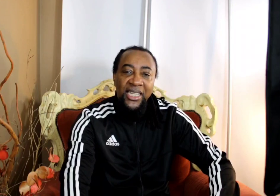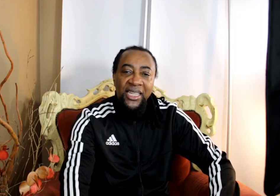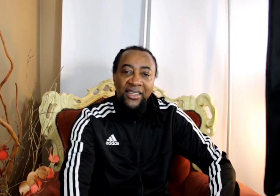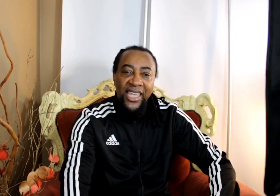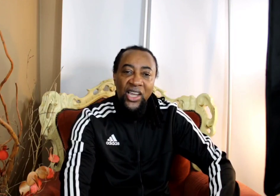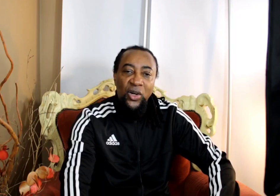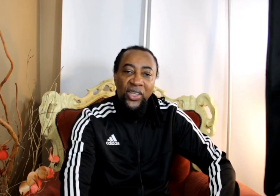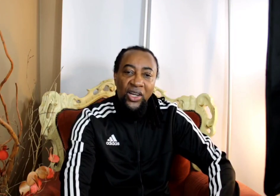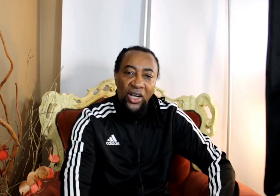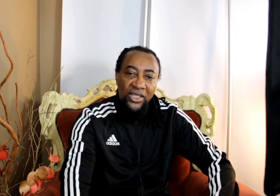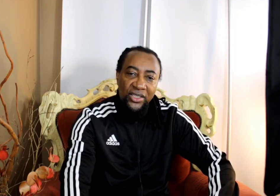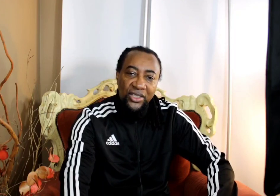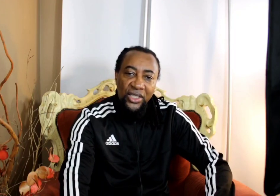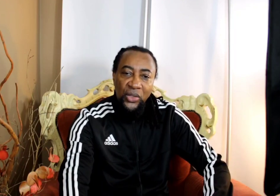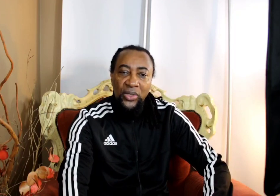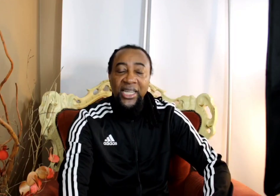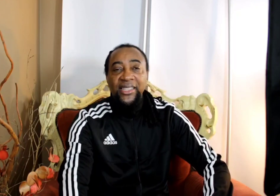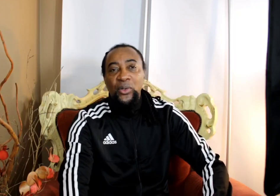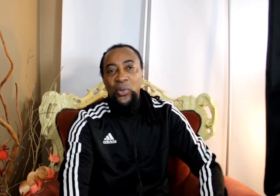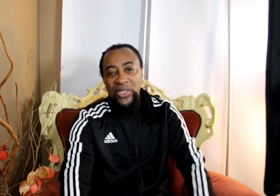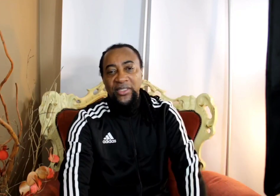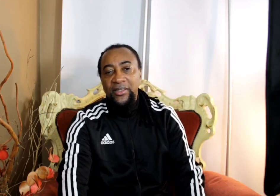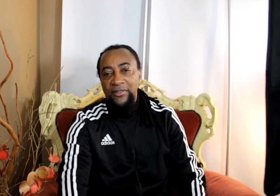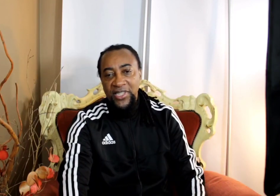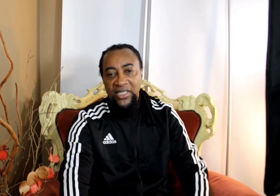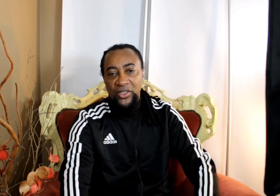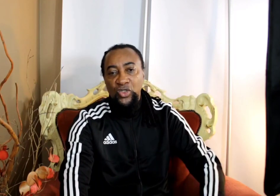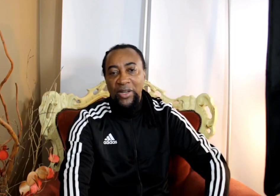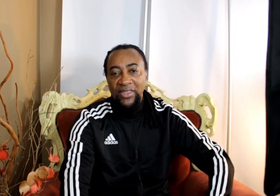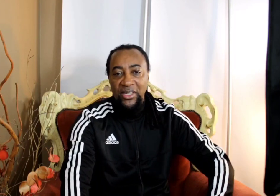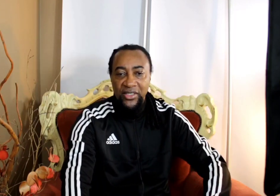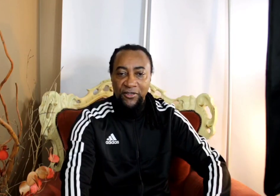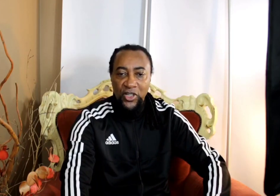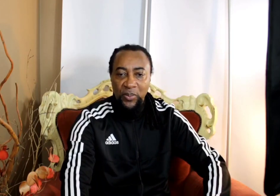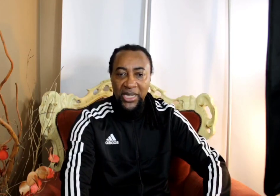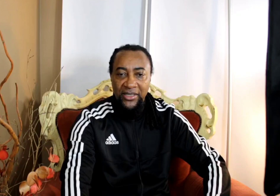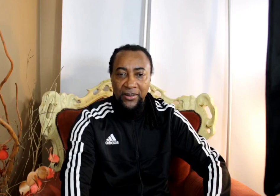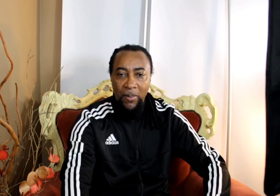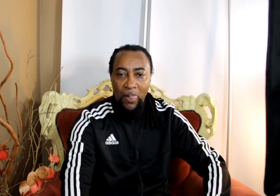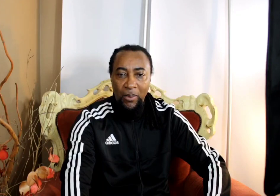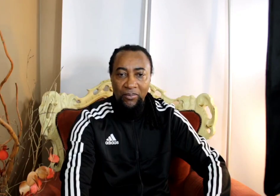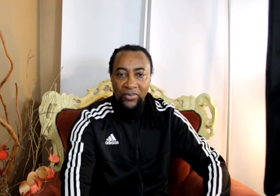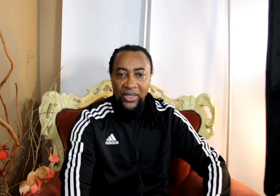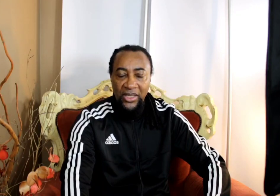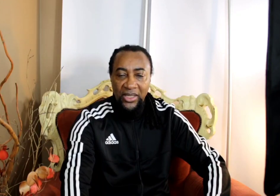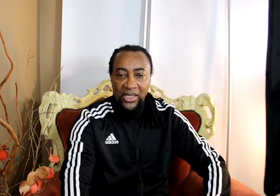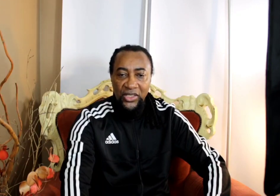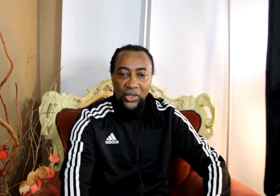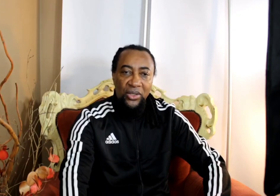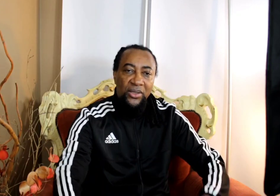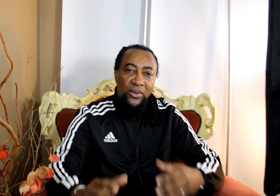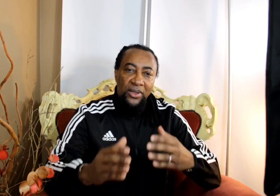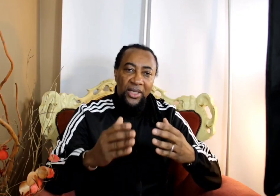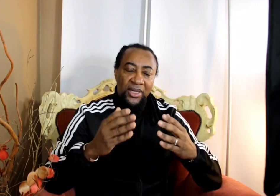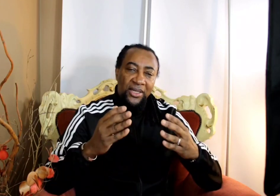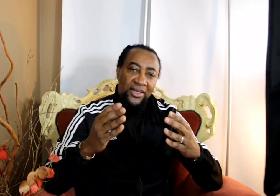assuming they or their lawyers could get the requisite visa to travel there in the first place.